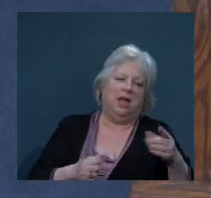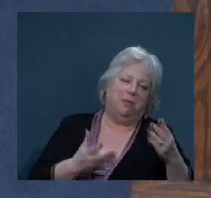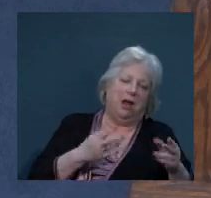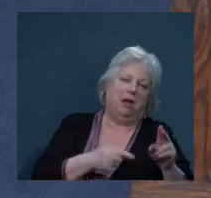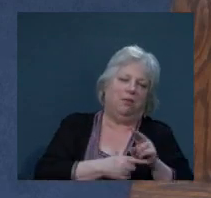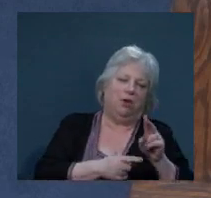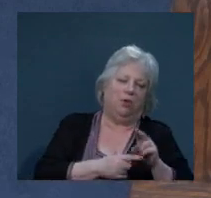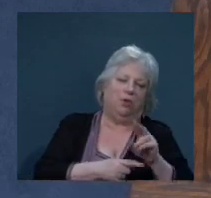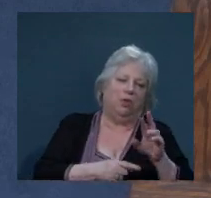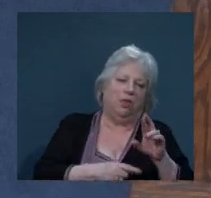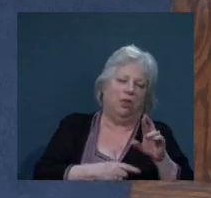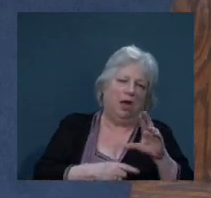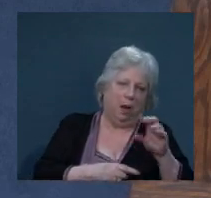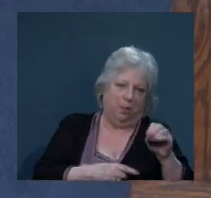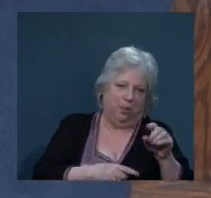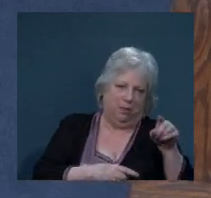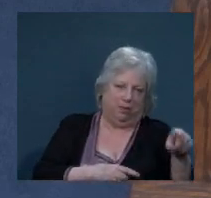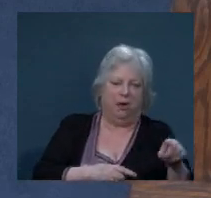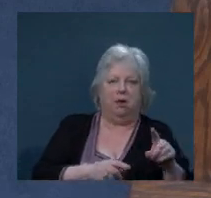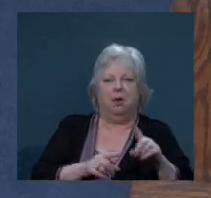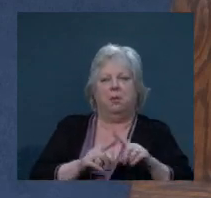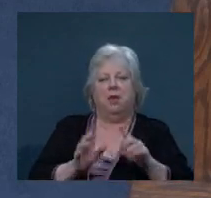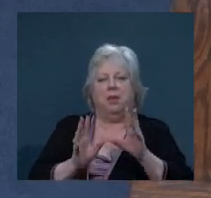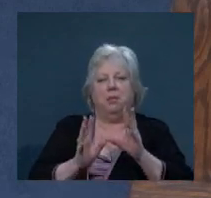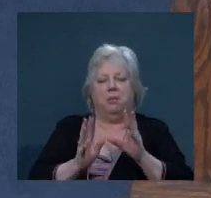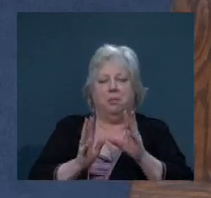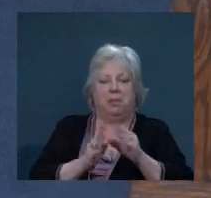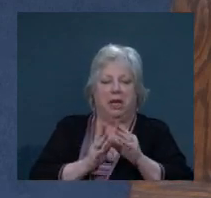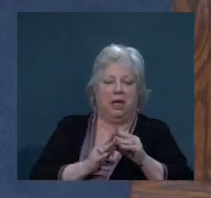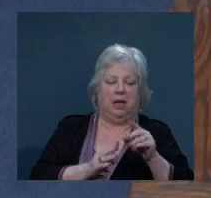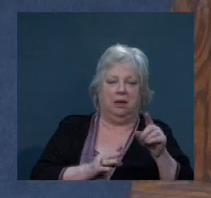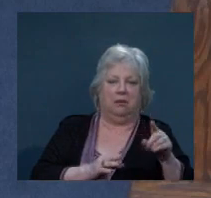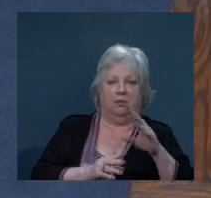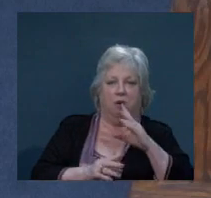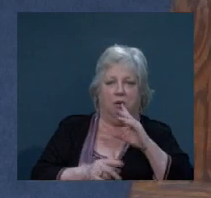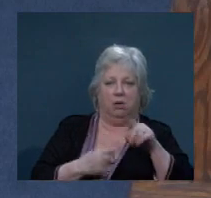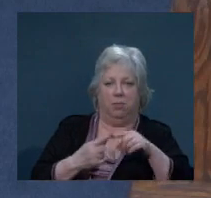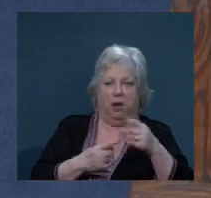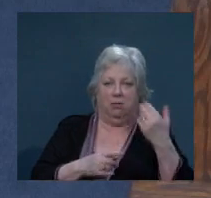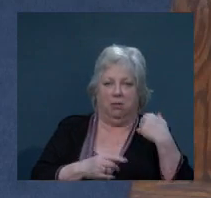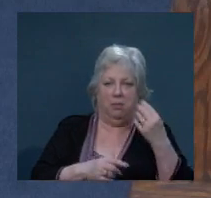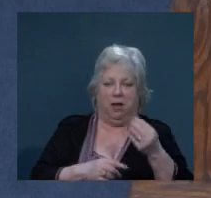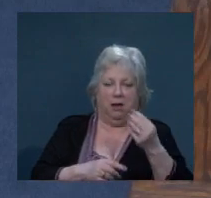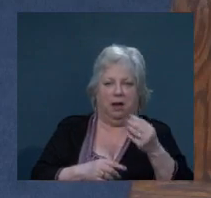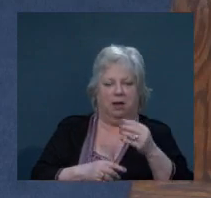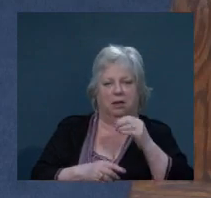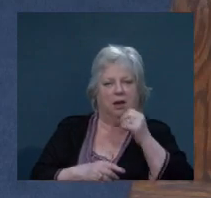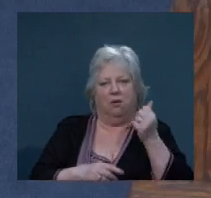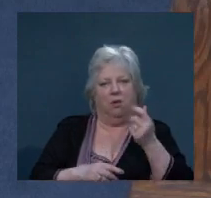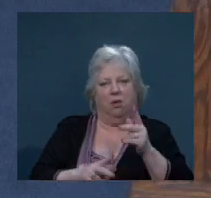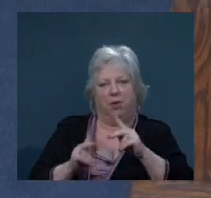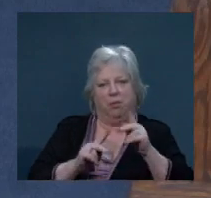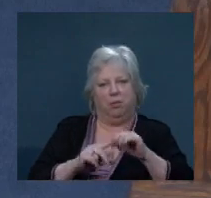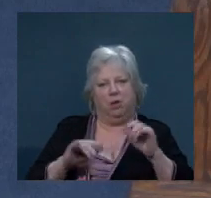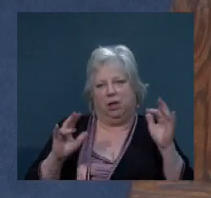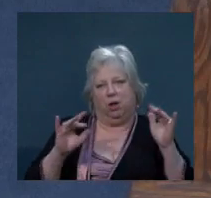there. The meetings that they have that they're referring to on that Monday, not everybody can get